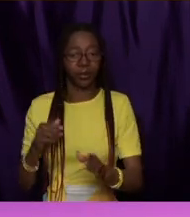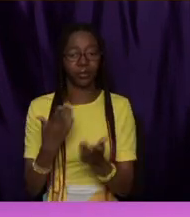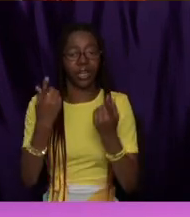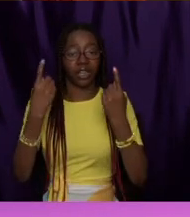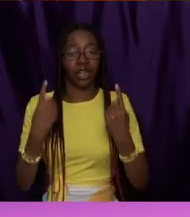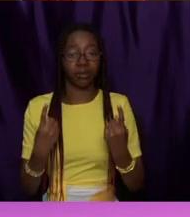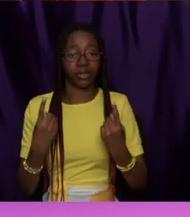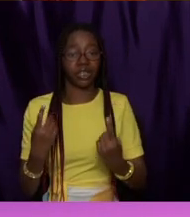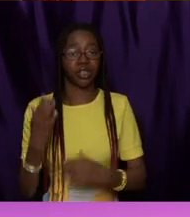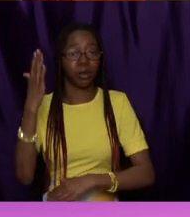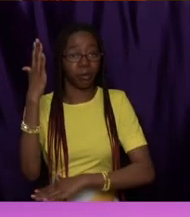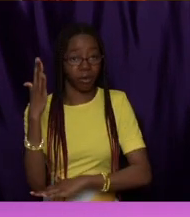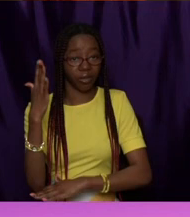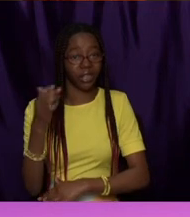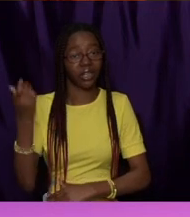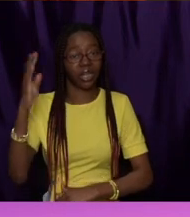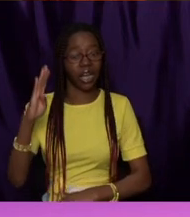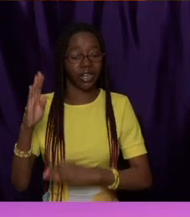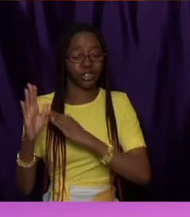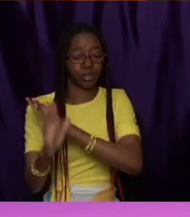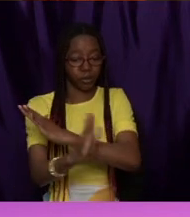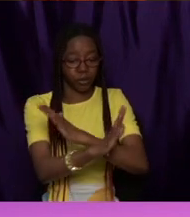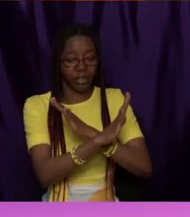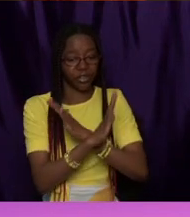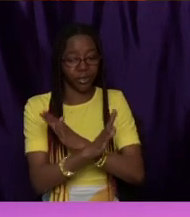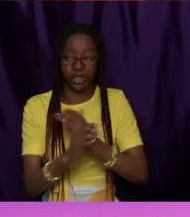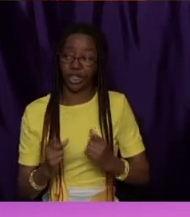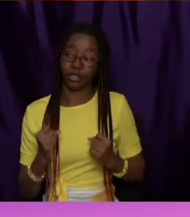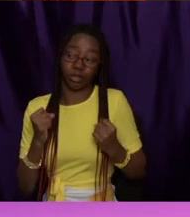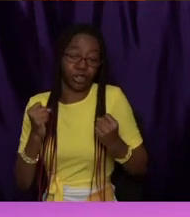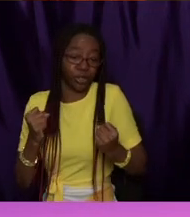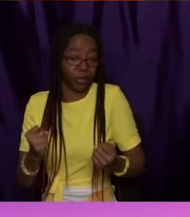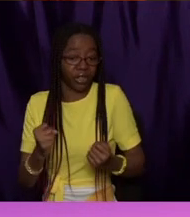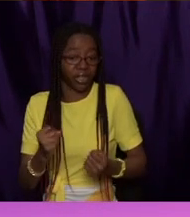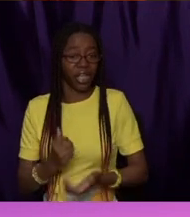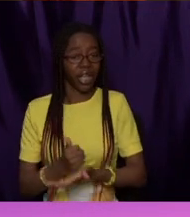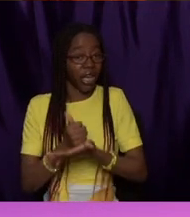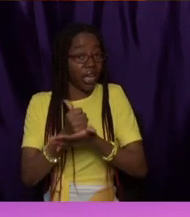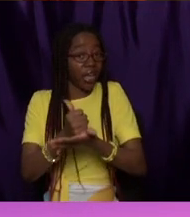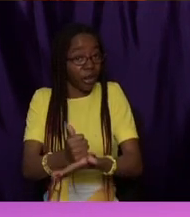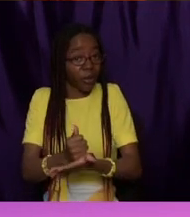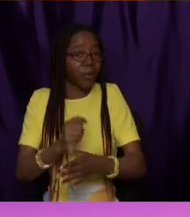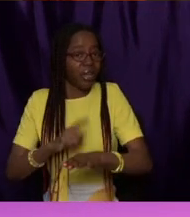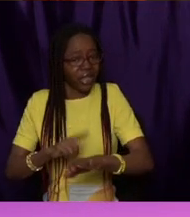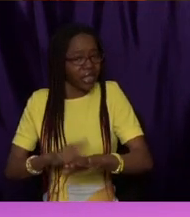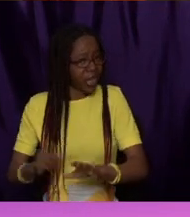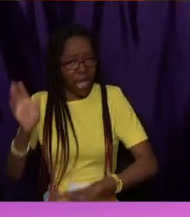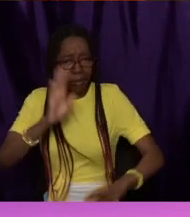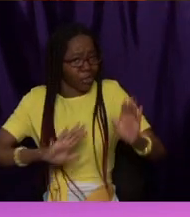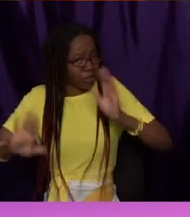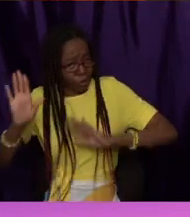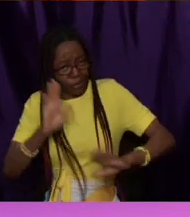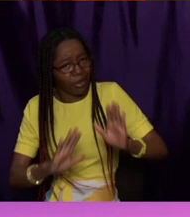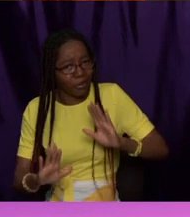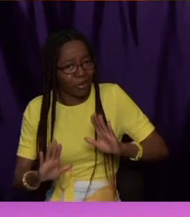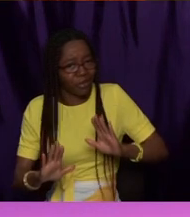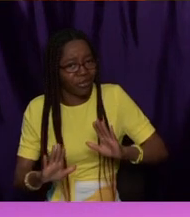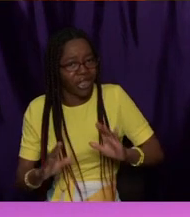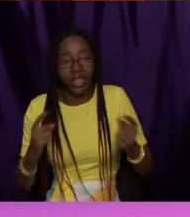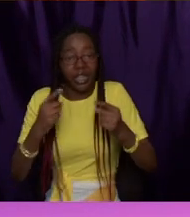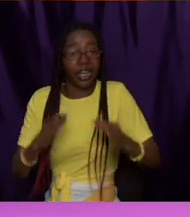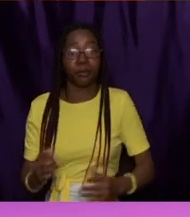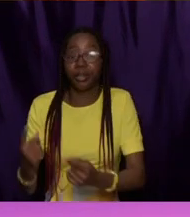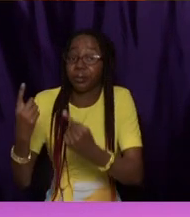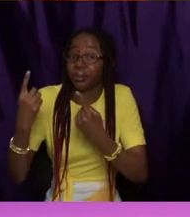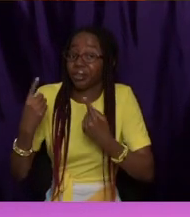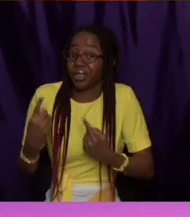day. God is your refuge and your strength, a very present help in times of trouble. The enemy will